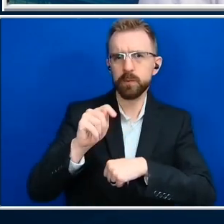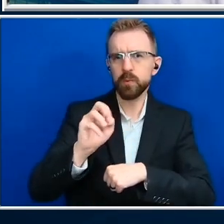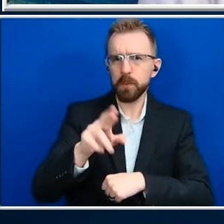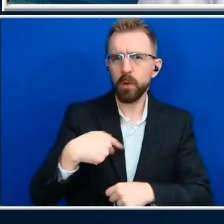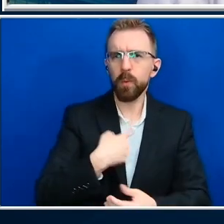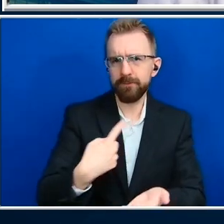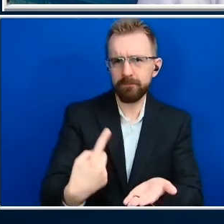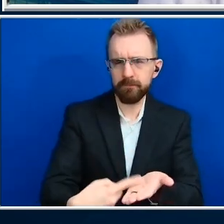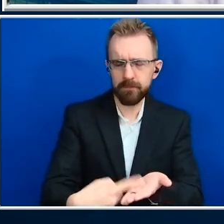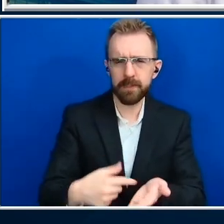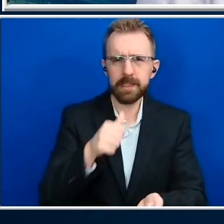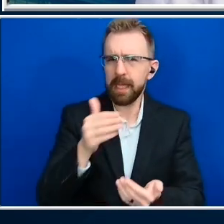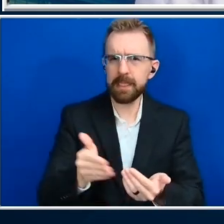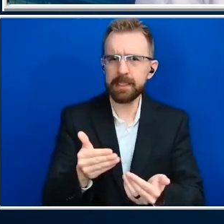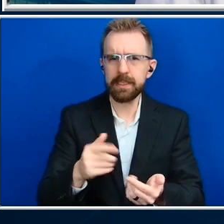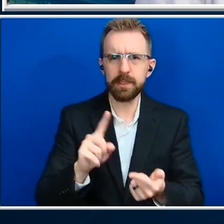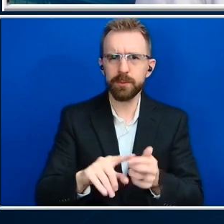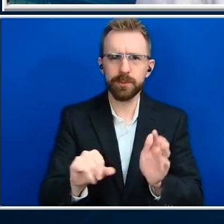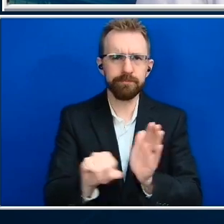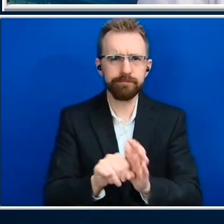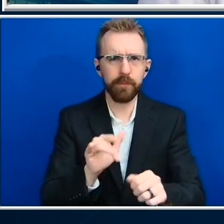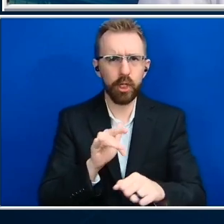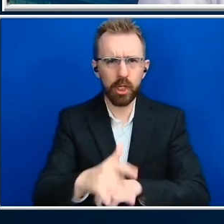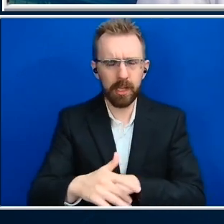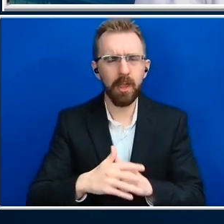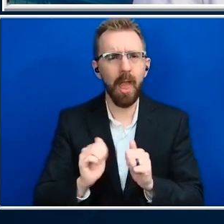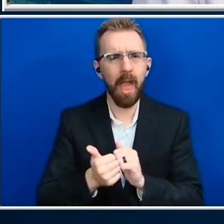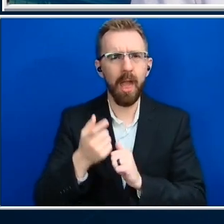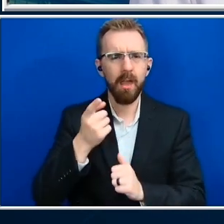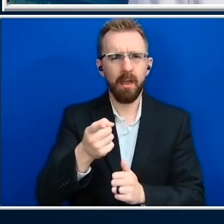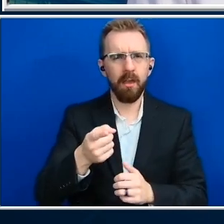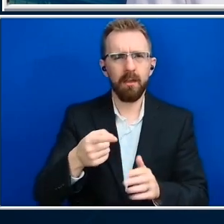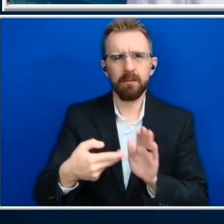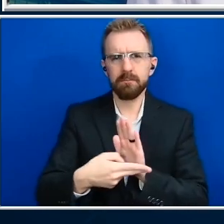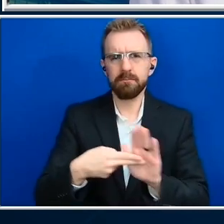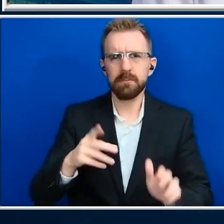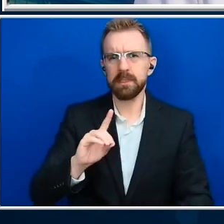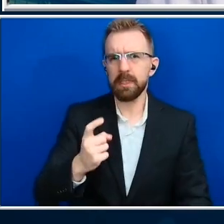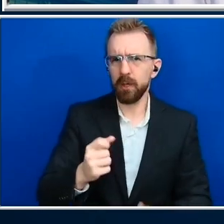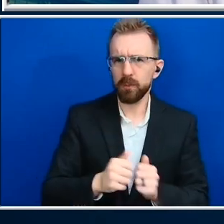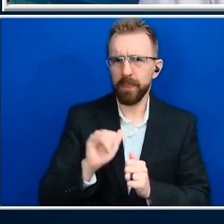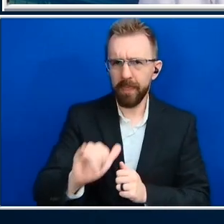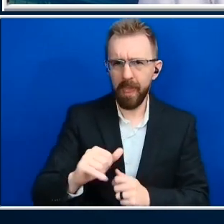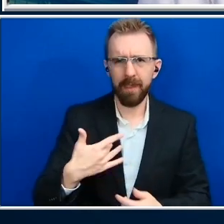to detect early. How did you end up getting diagnosed? Were you feeling any GI symptoms?